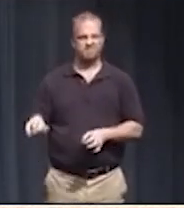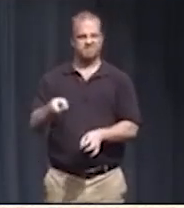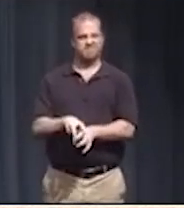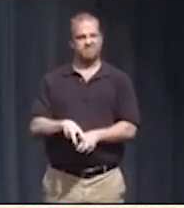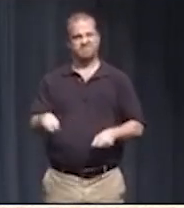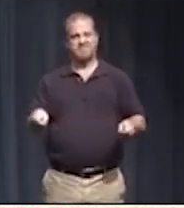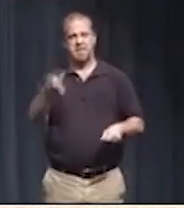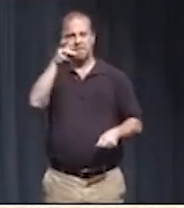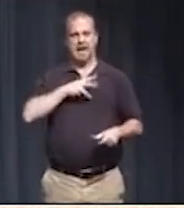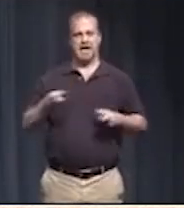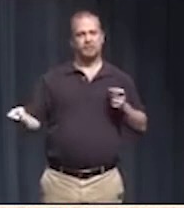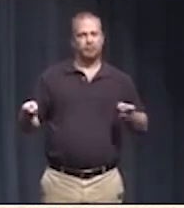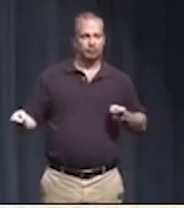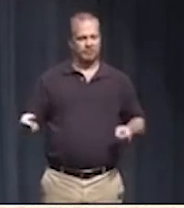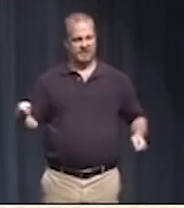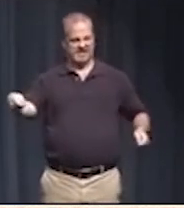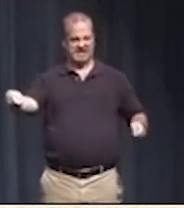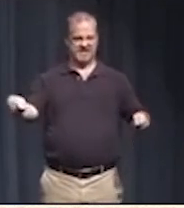charge.